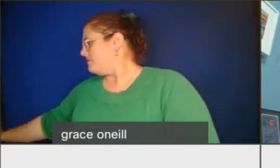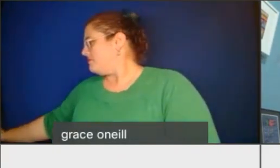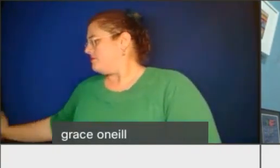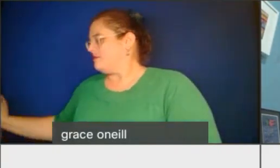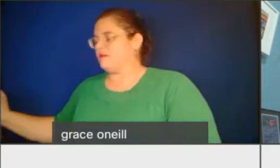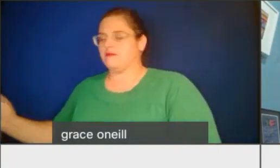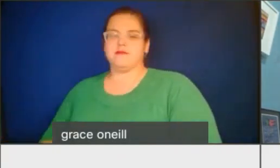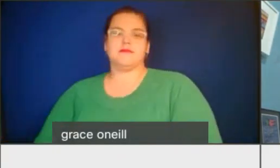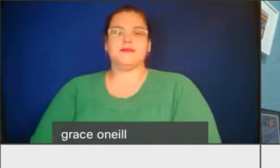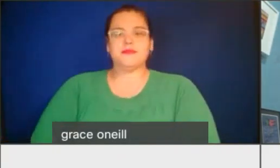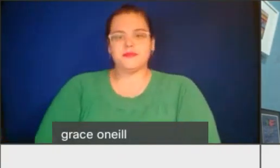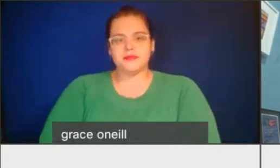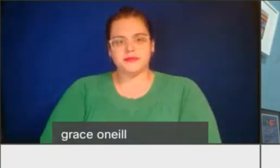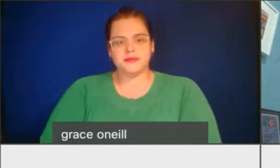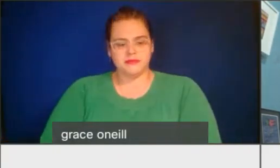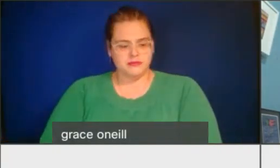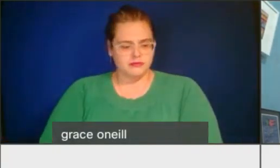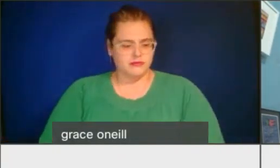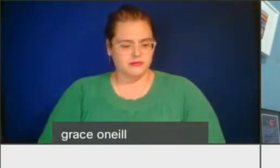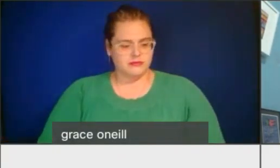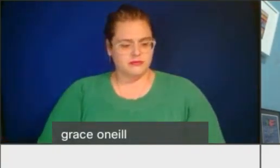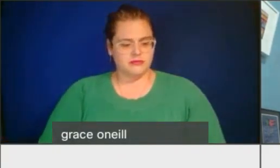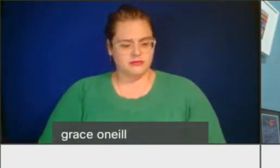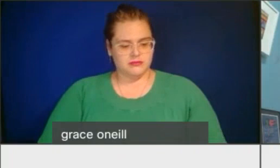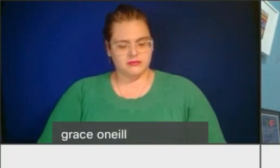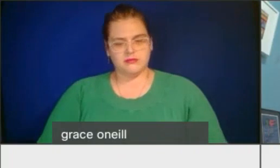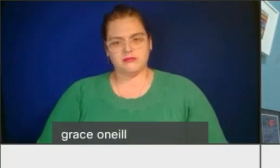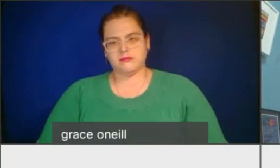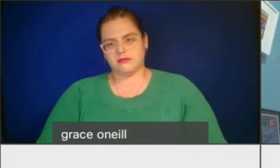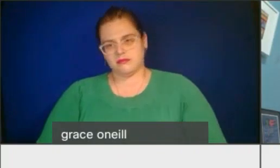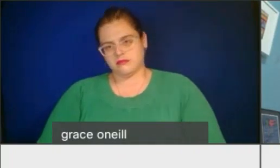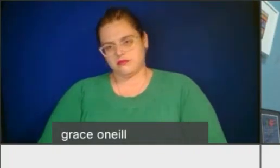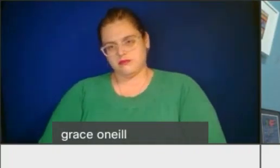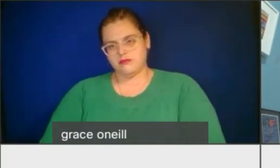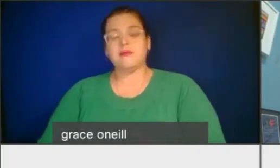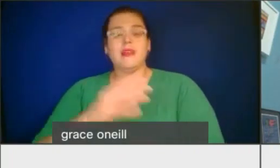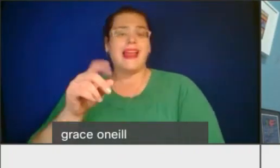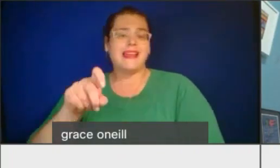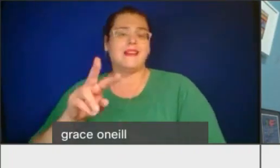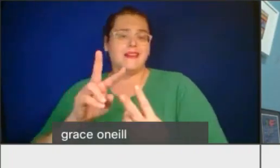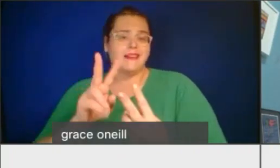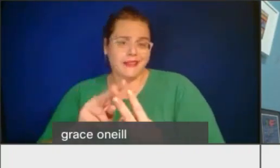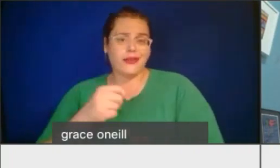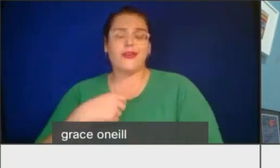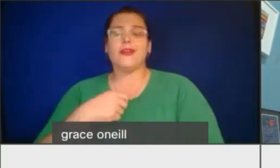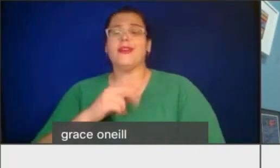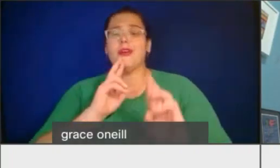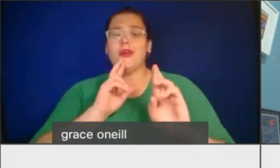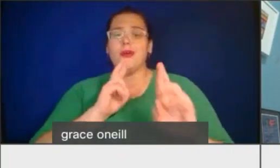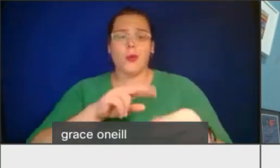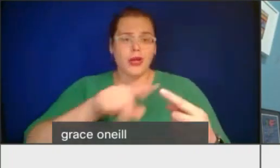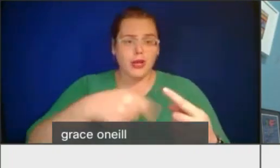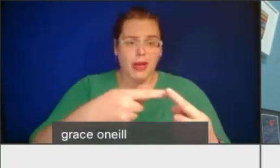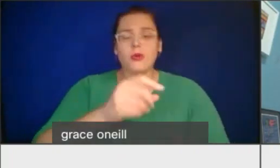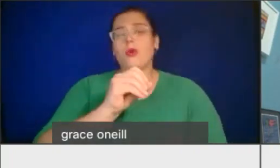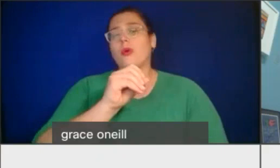And we need to either improve the reporting of or the performance on ensuring that people we